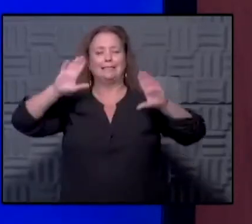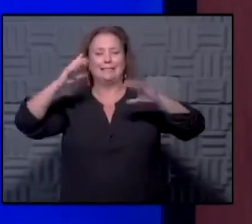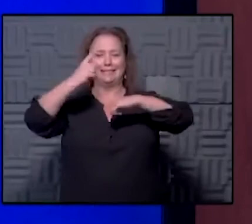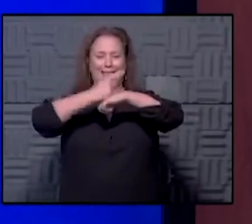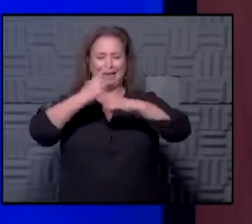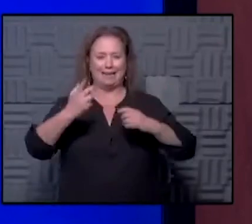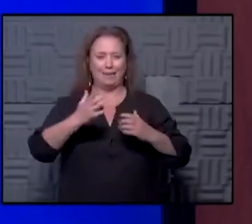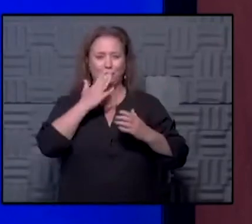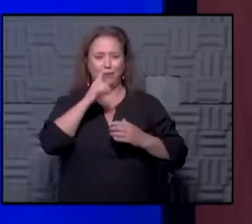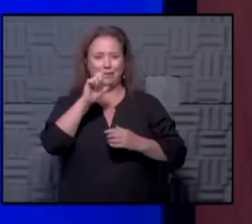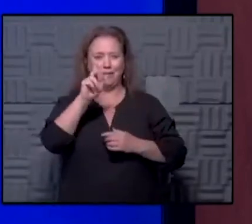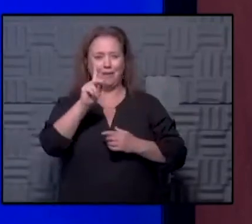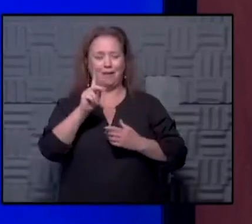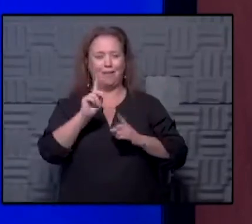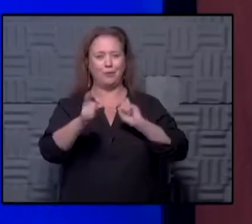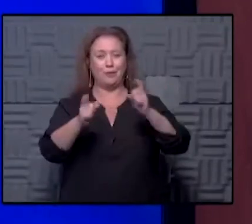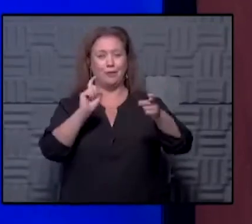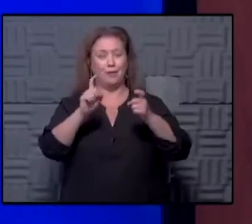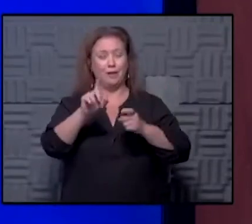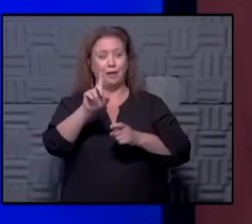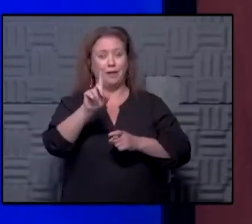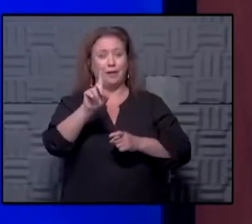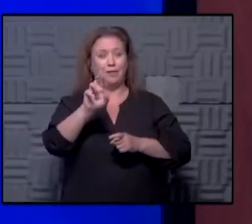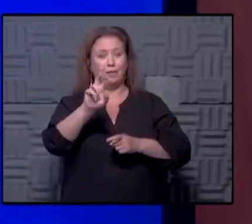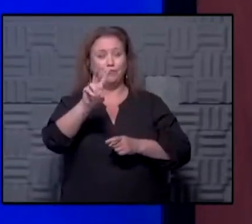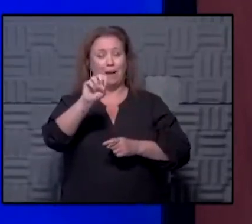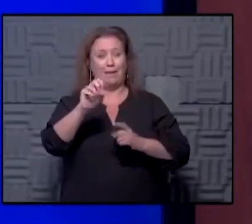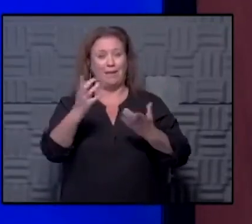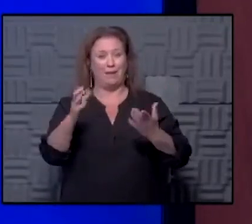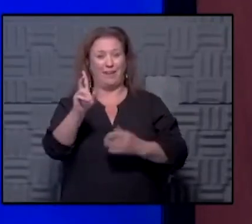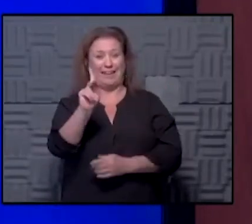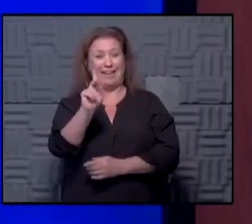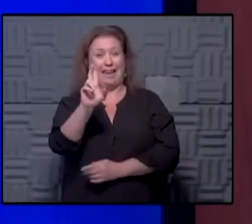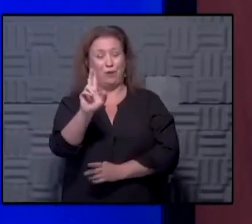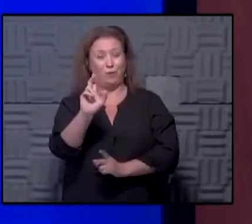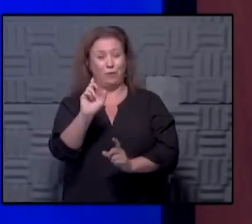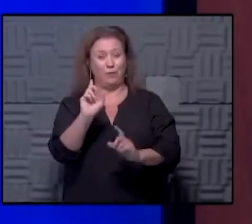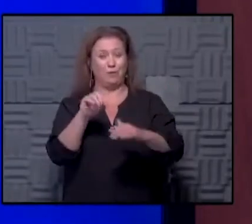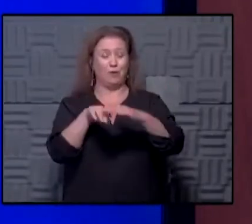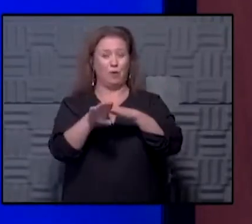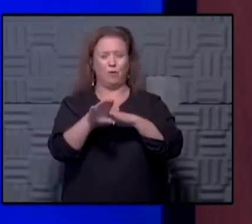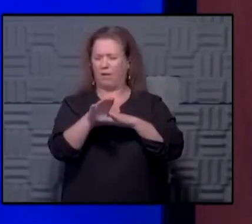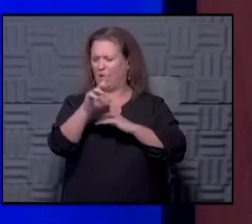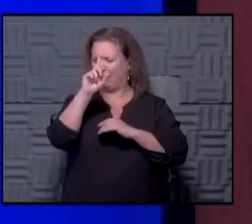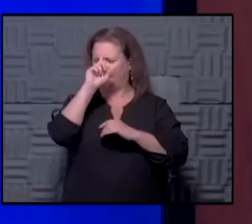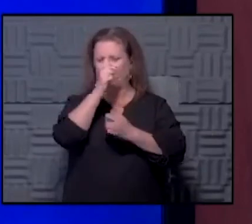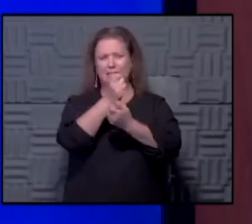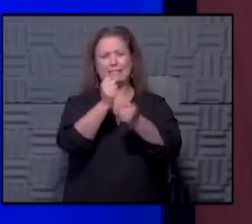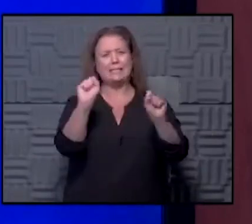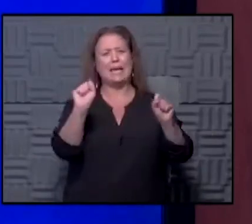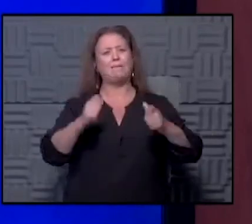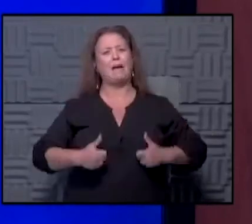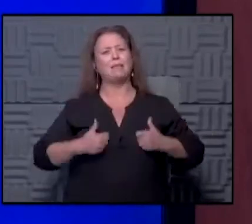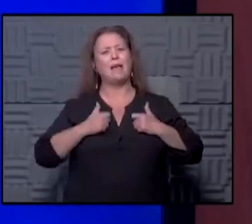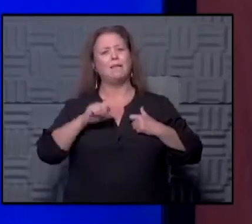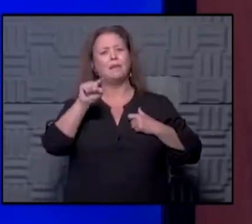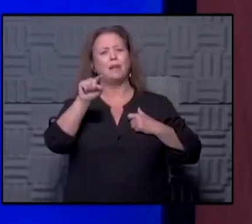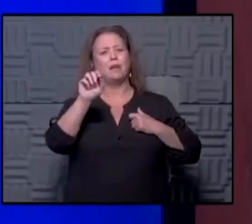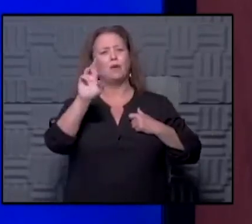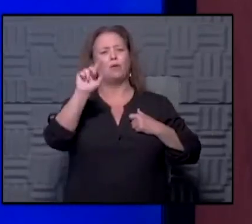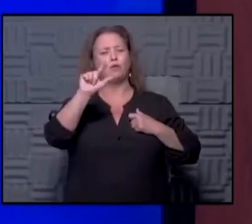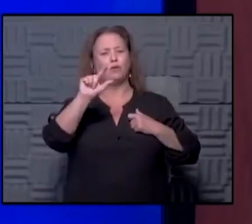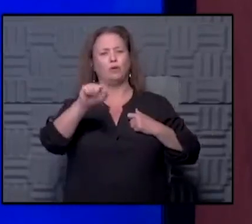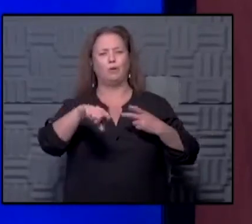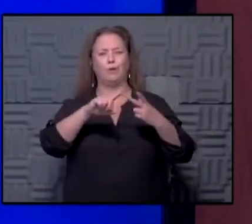and good luck on the blood drive. The blood drive is at the Health Education Building here at KU. You can go to believe, I think it's savealife.org. If you go to the